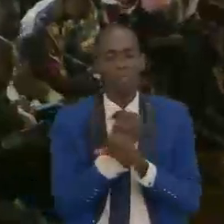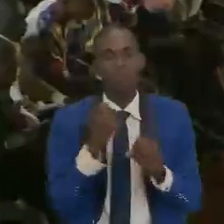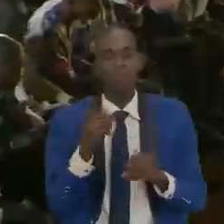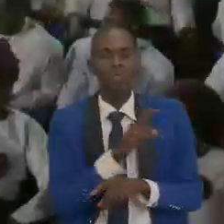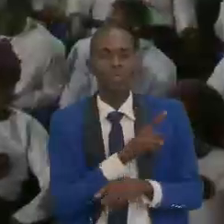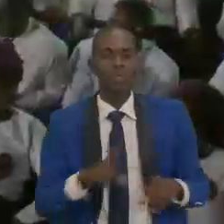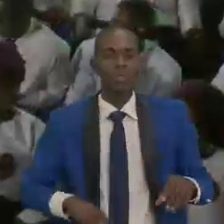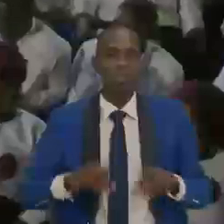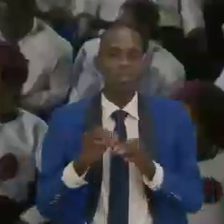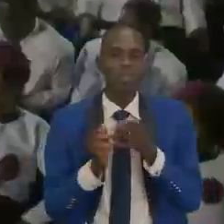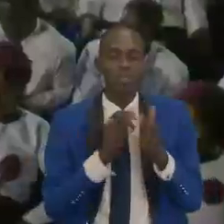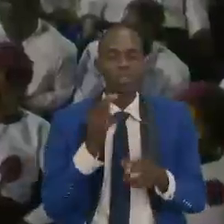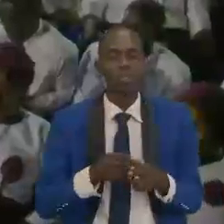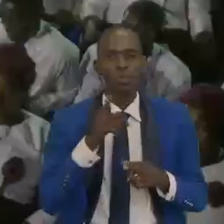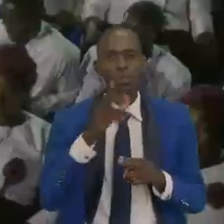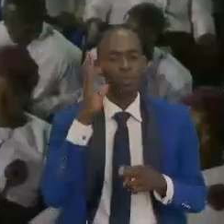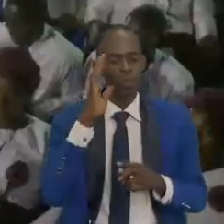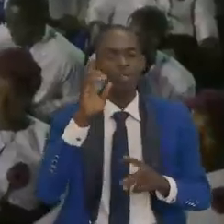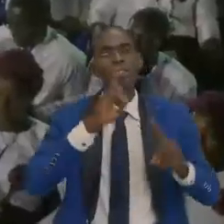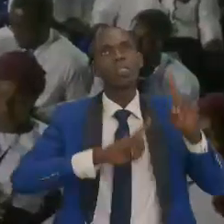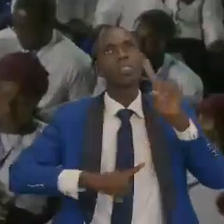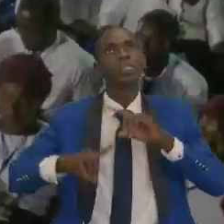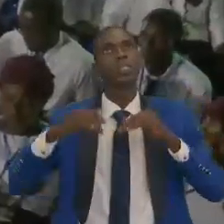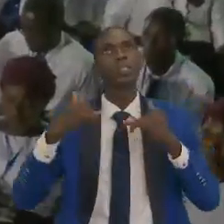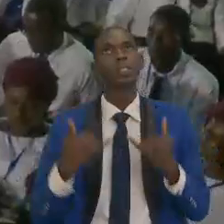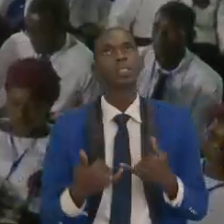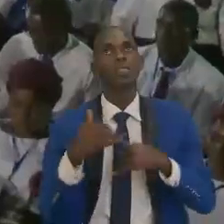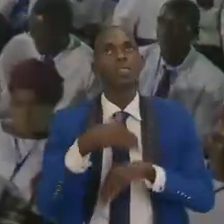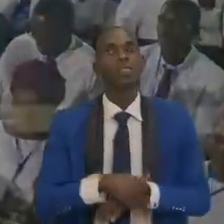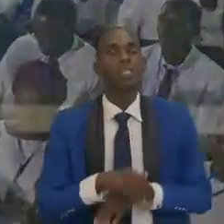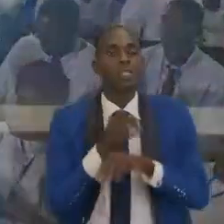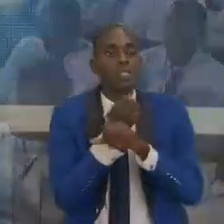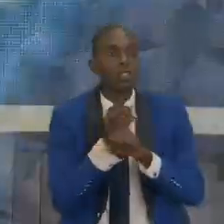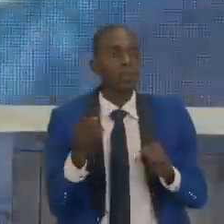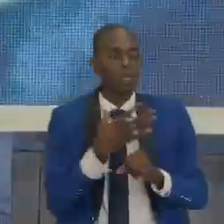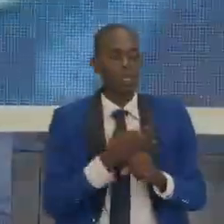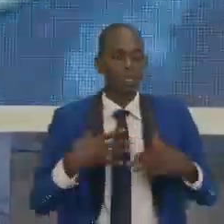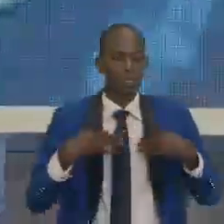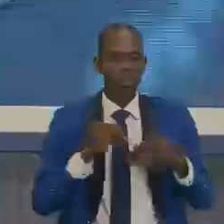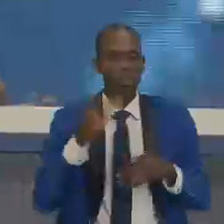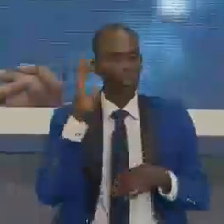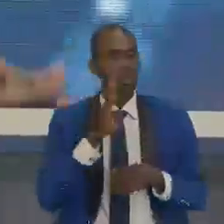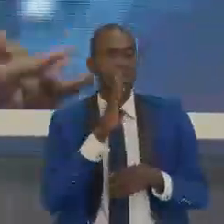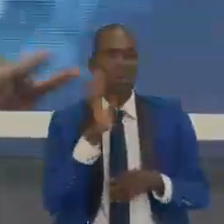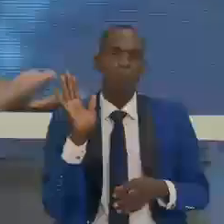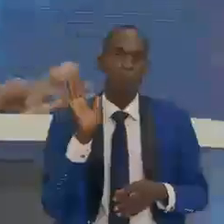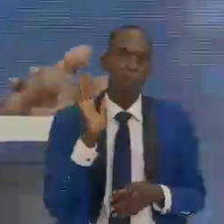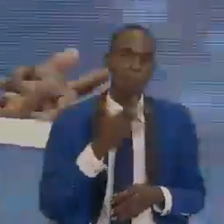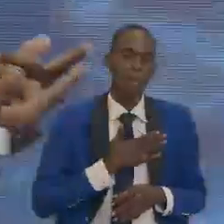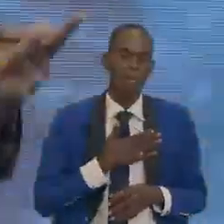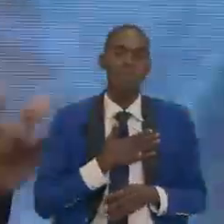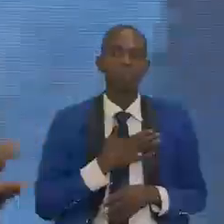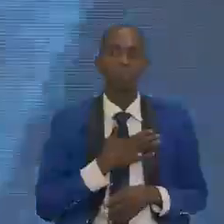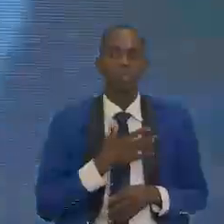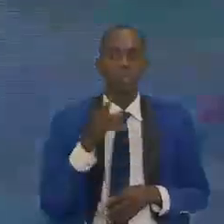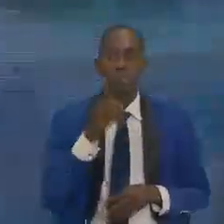And you say tonight, salvation and healing will be mine. You'll have the